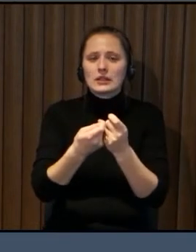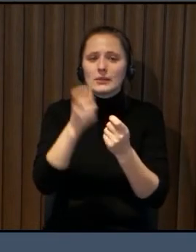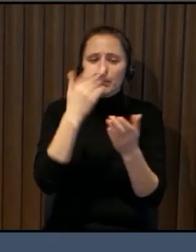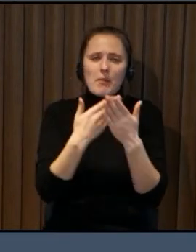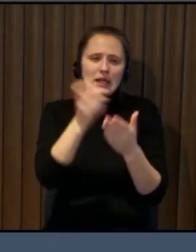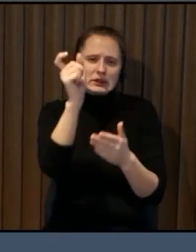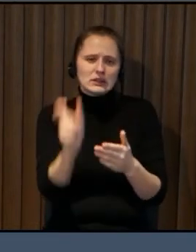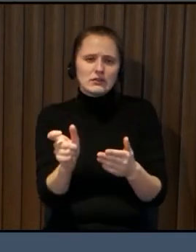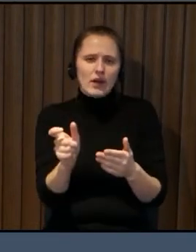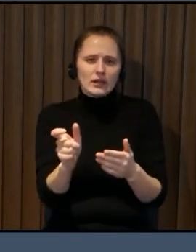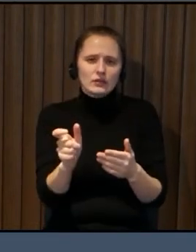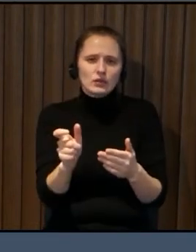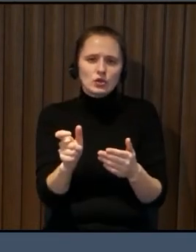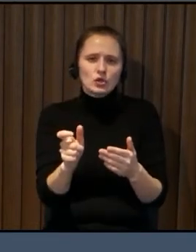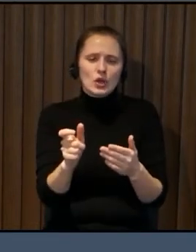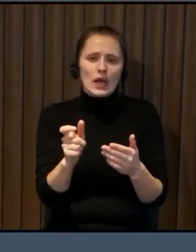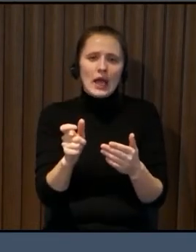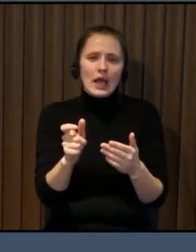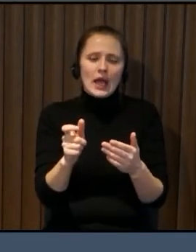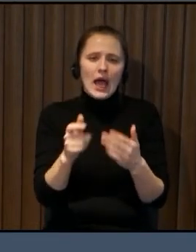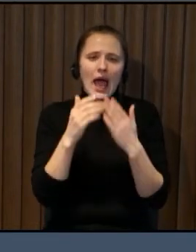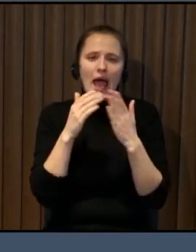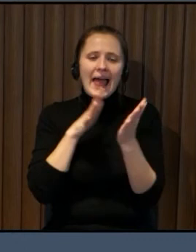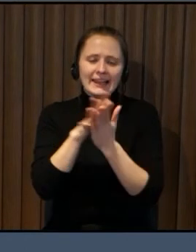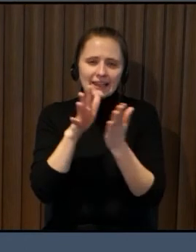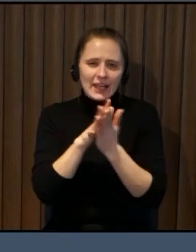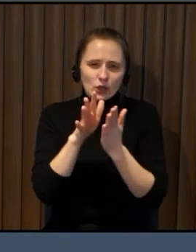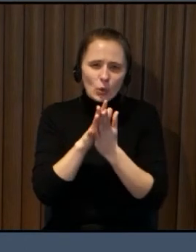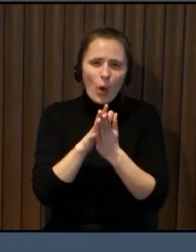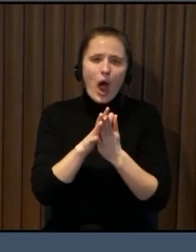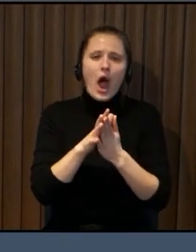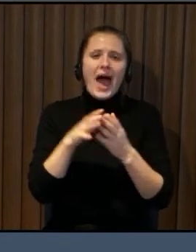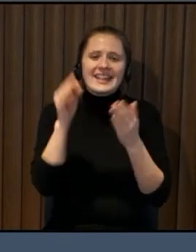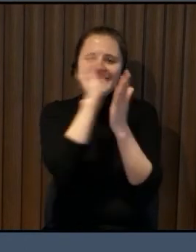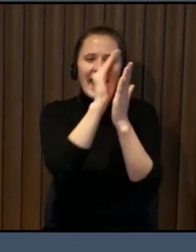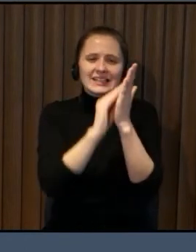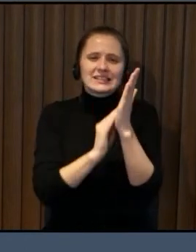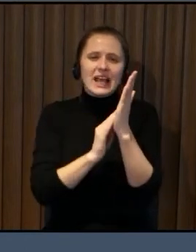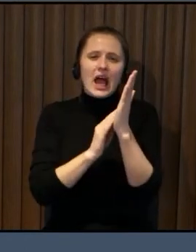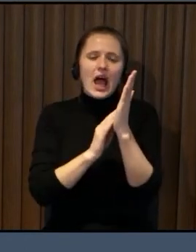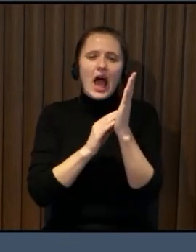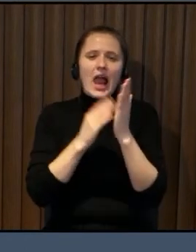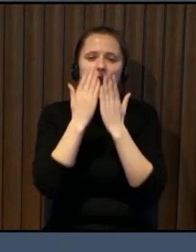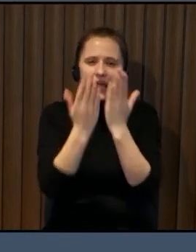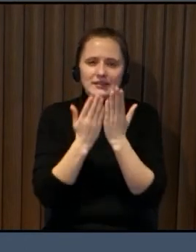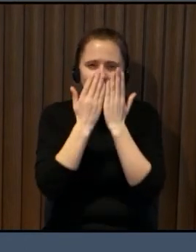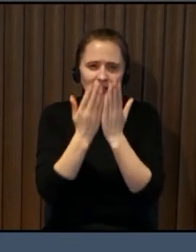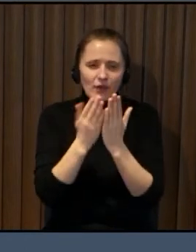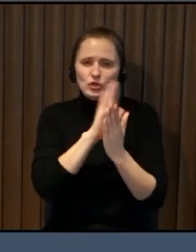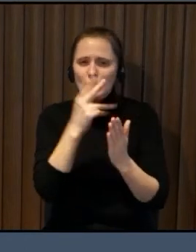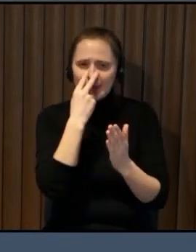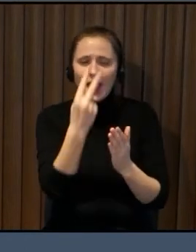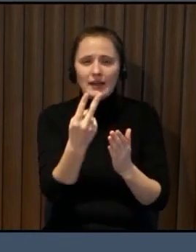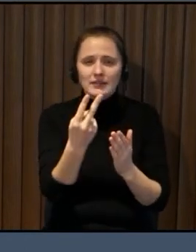need to think what does it give to a person who doesn't understand what's there. It will